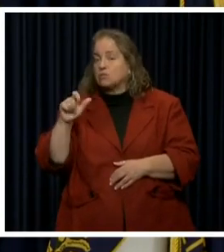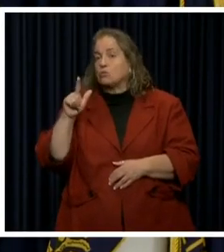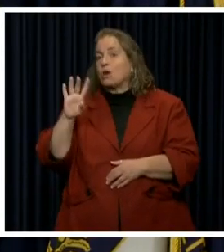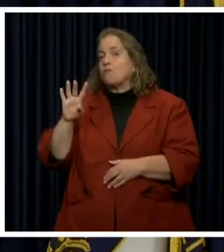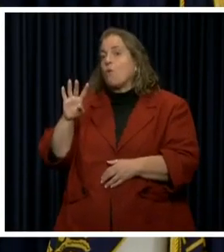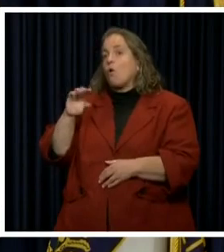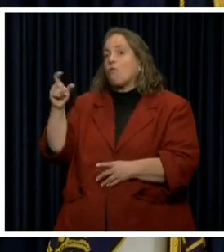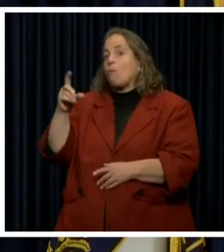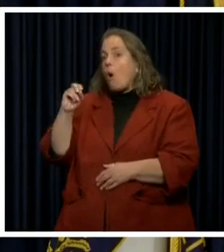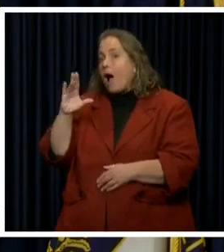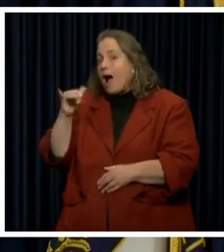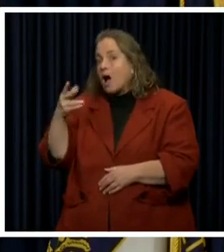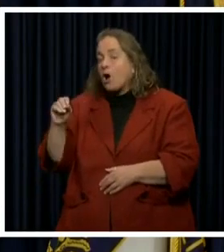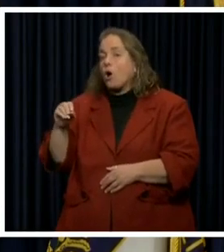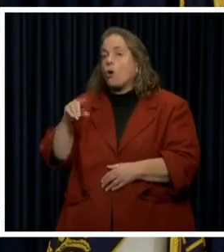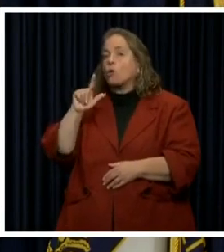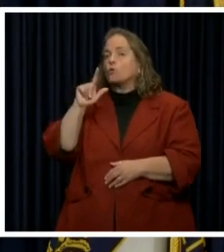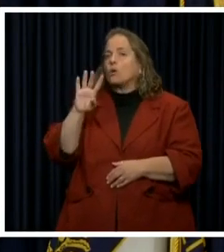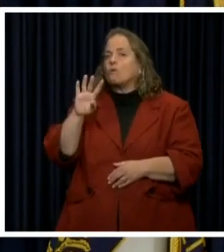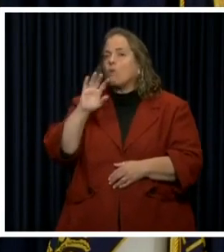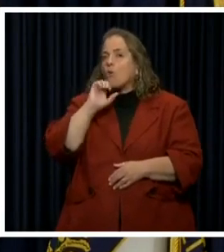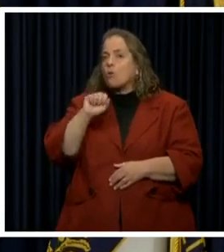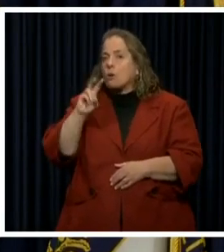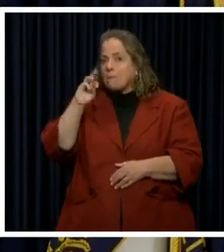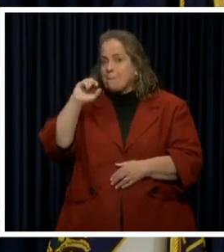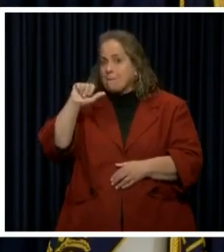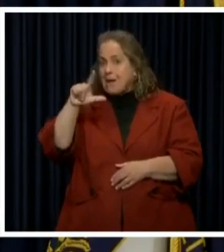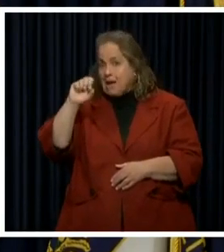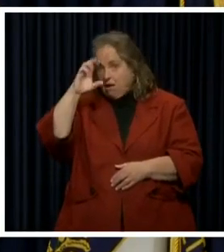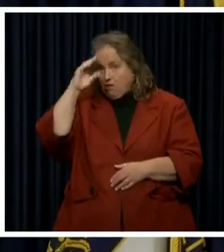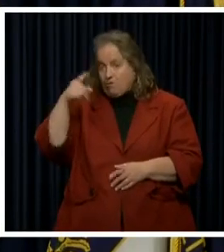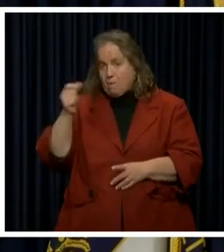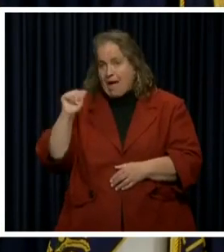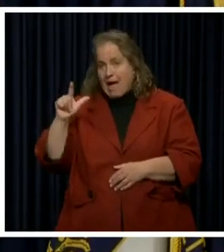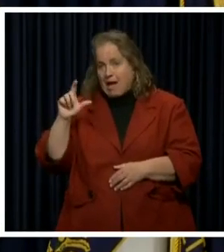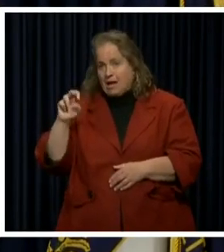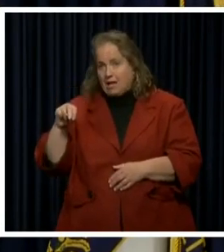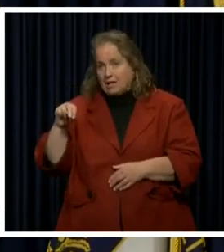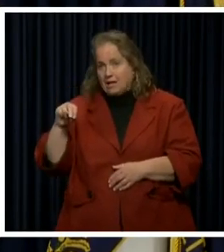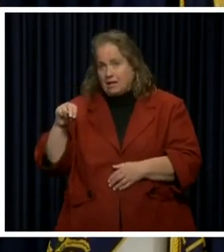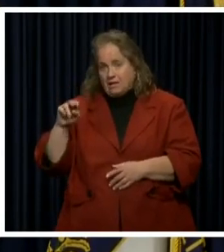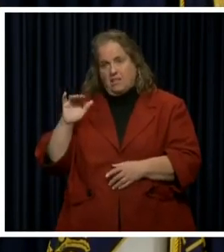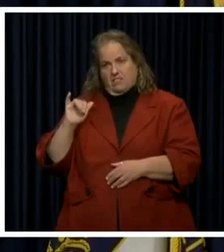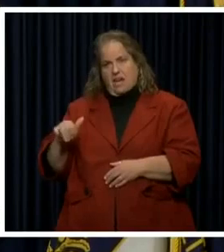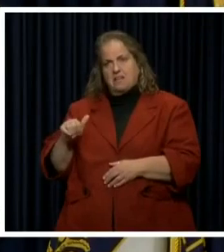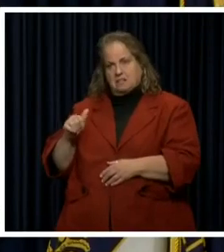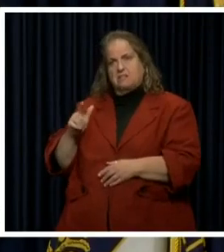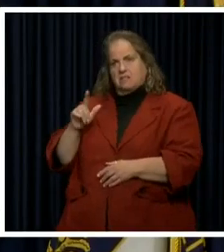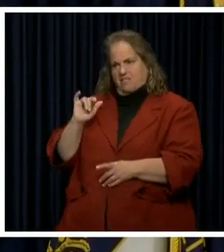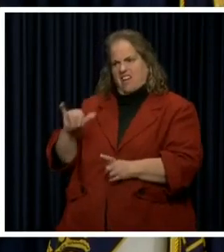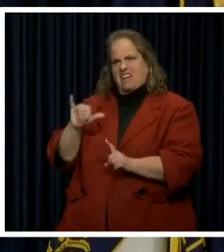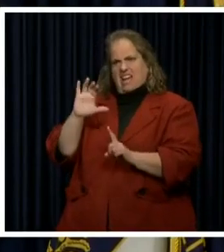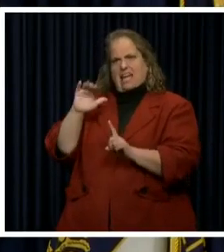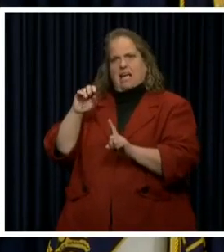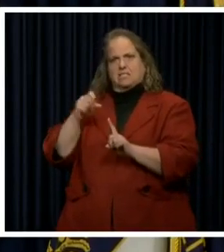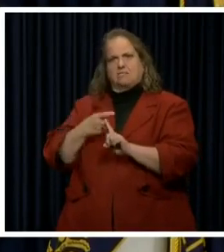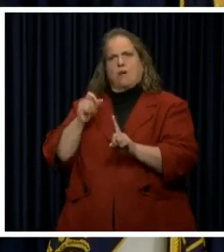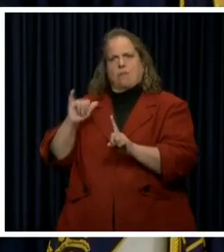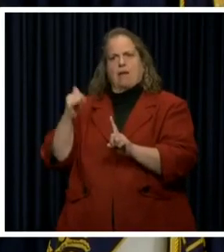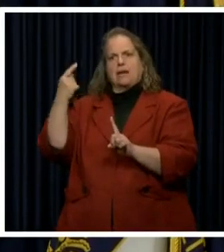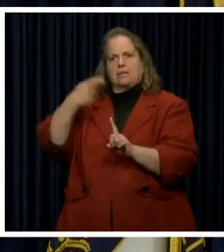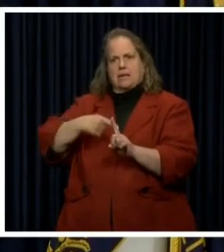from Ohio, and a 24-year-old male from Allen were amongst the cases from that day. And